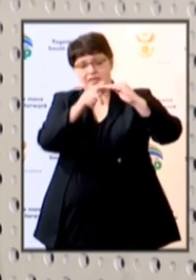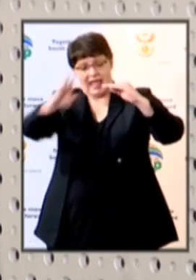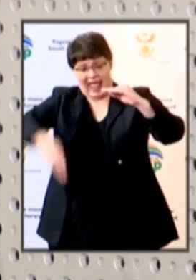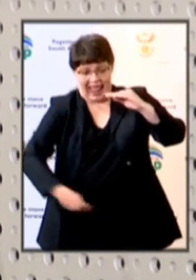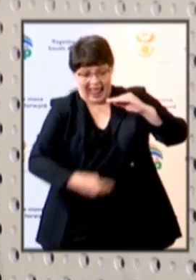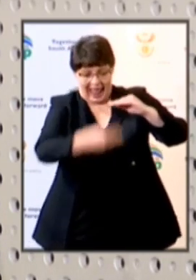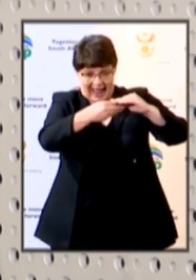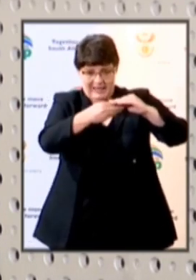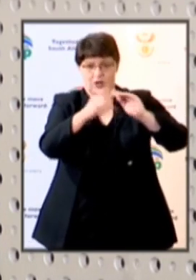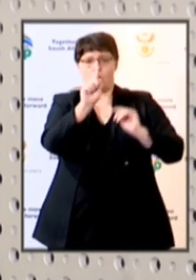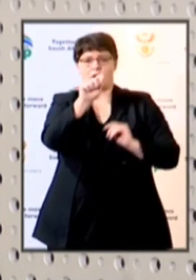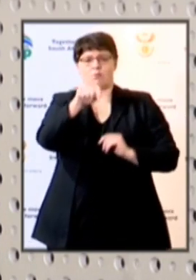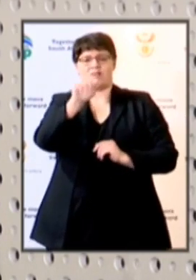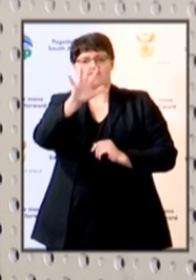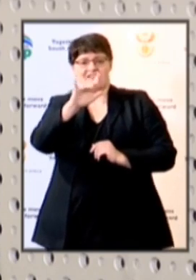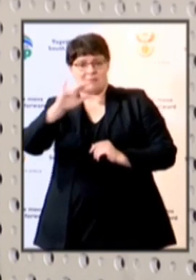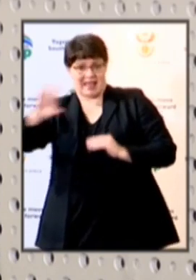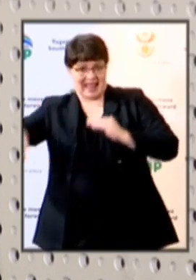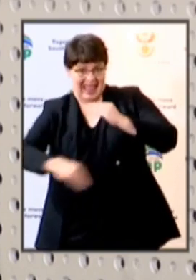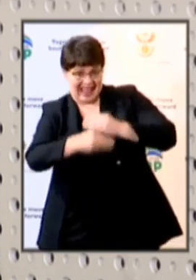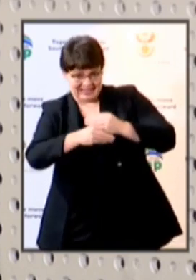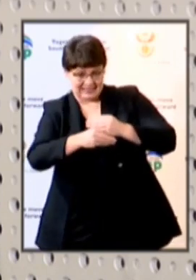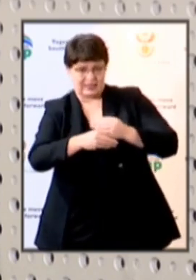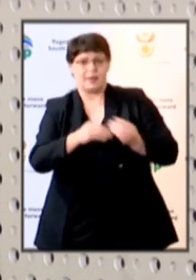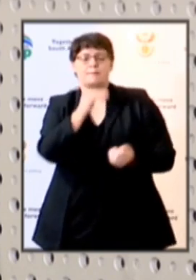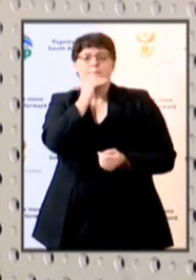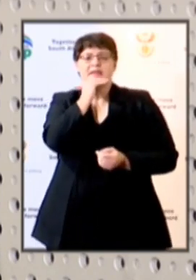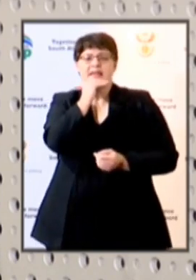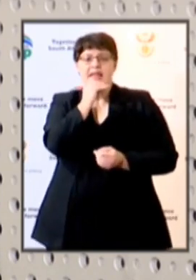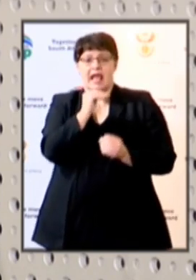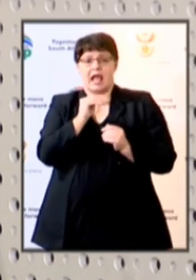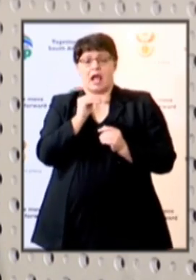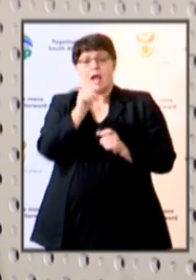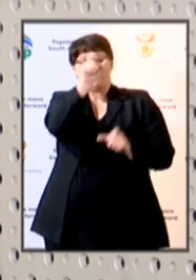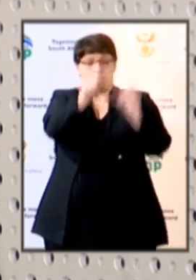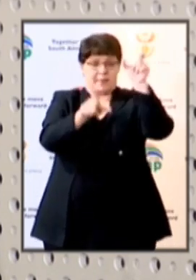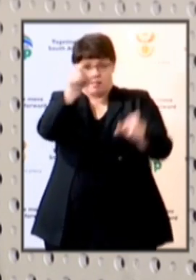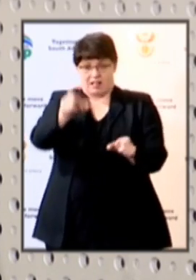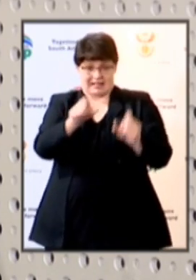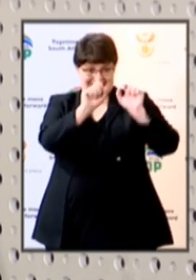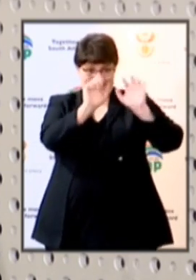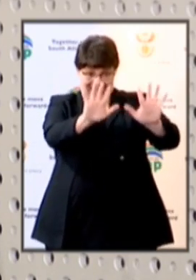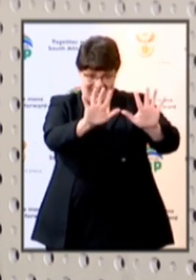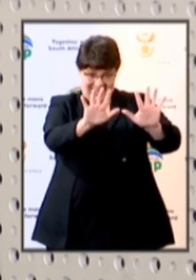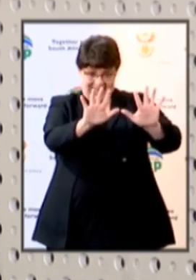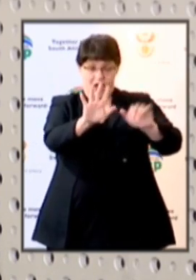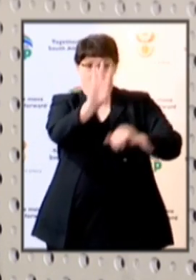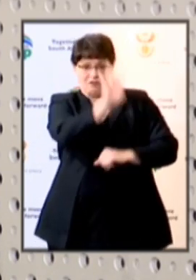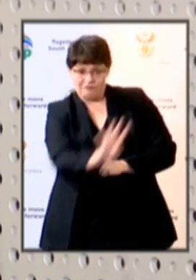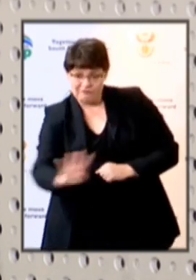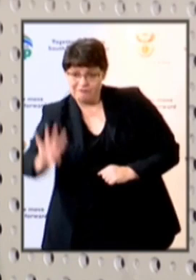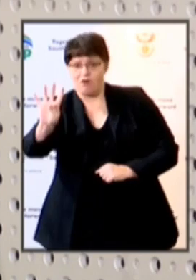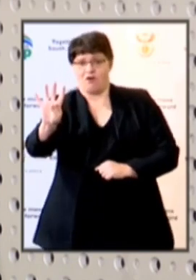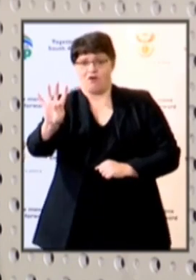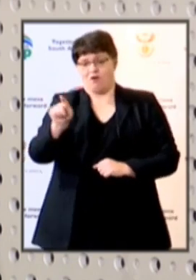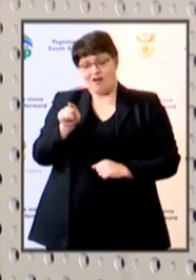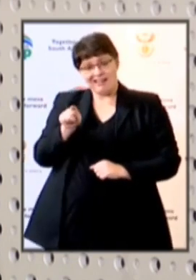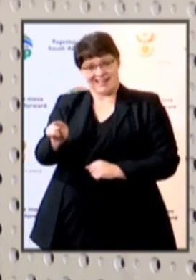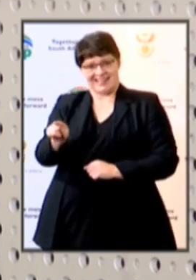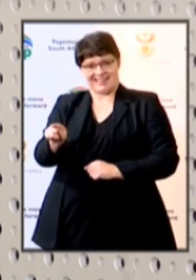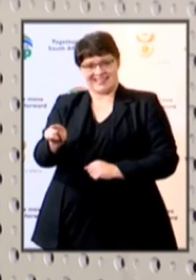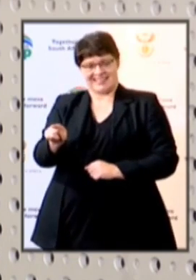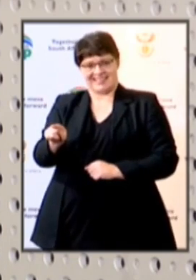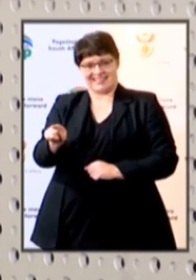the moment, it means more than 4 out of 10 workers in the economy will,